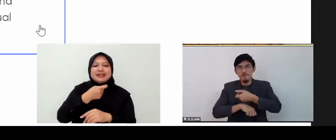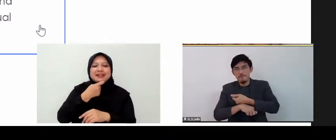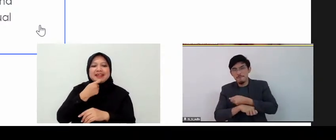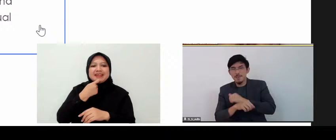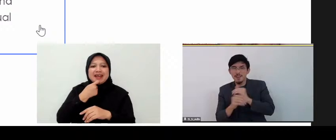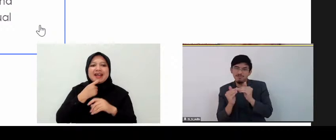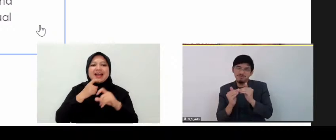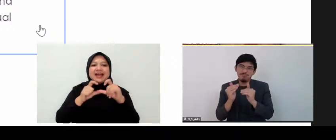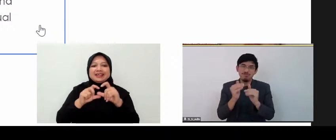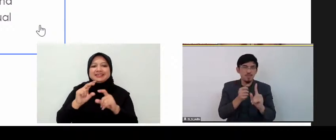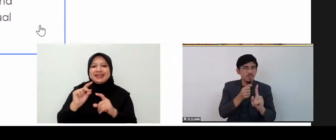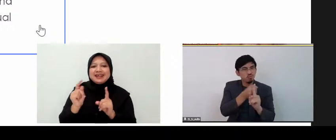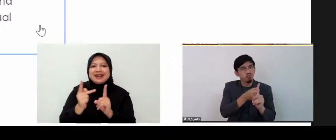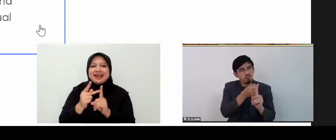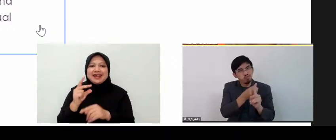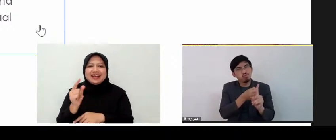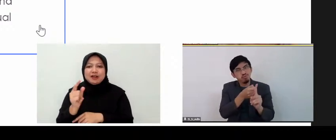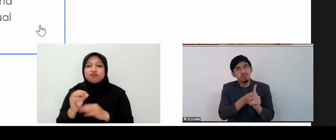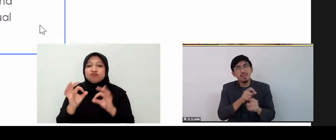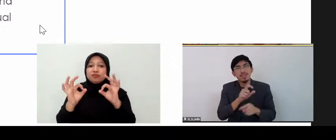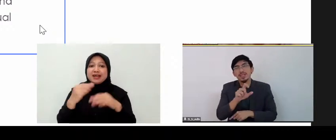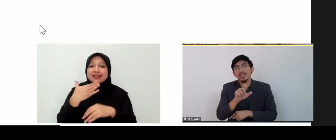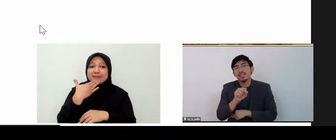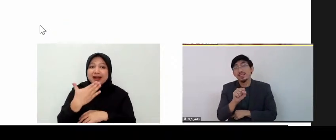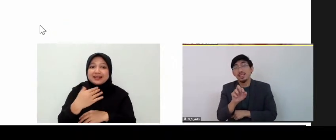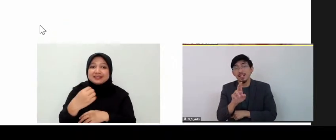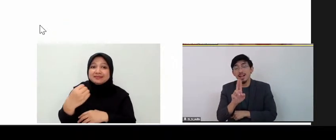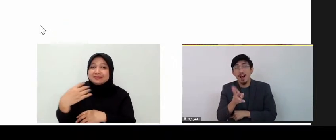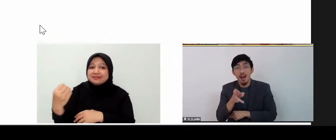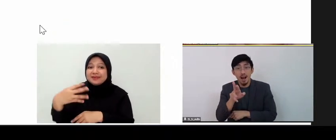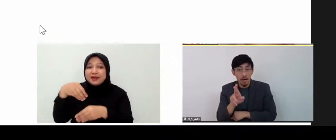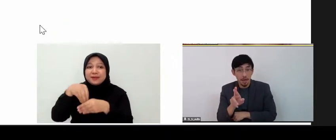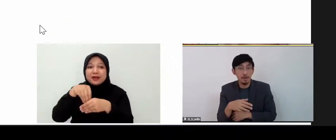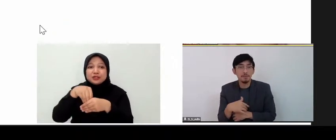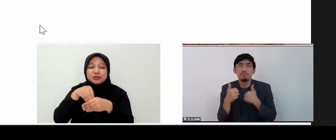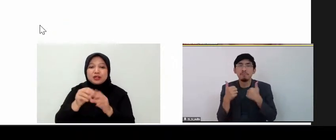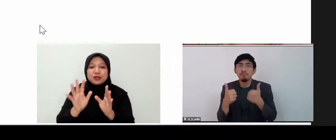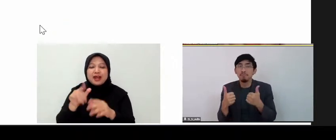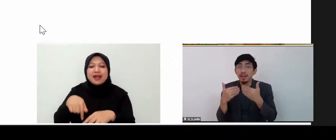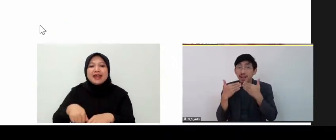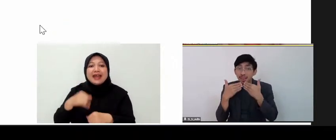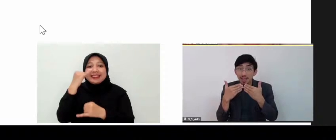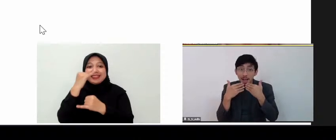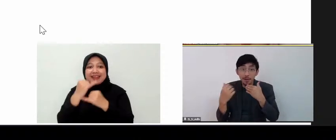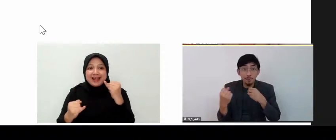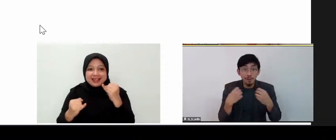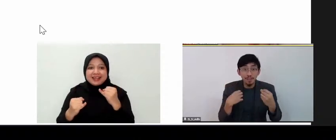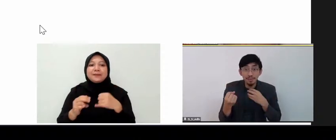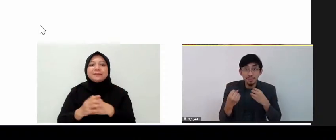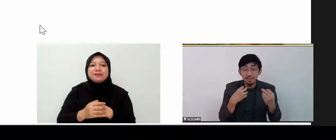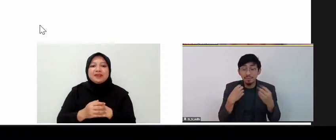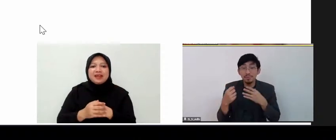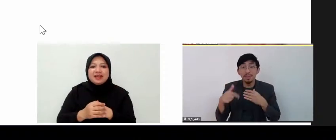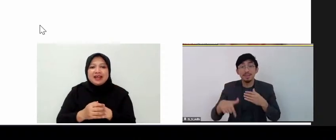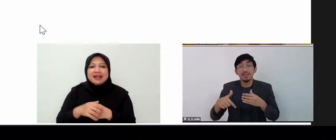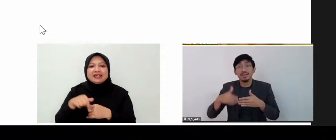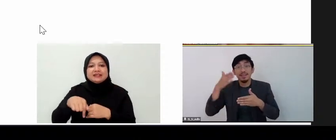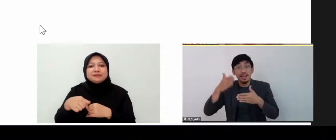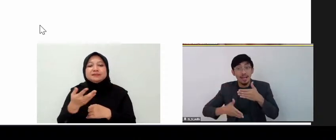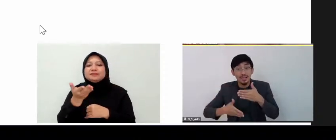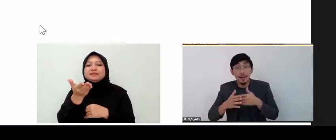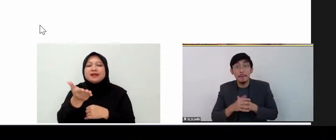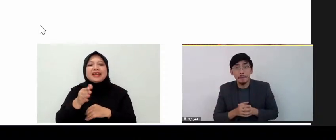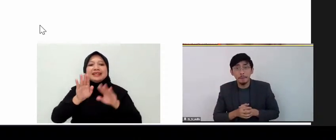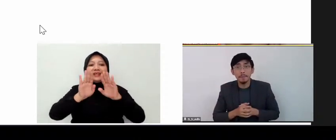thank you guys for your input. I think this is the last one. Please show the most seen or liked content you have on social media.